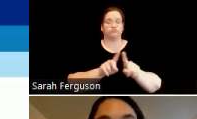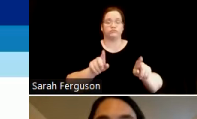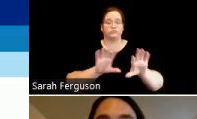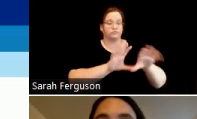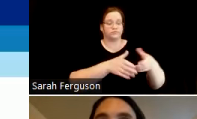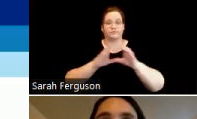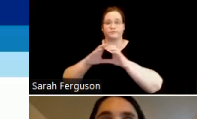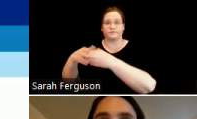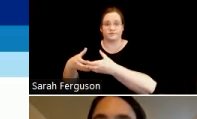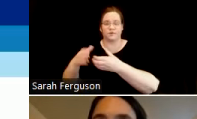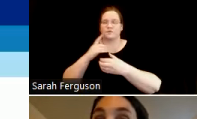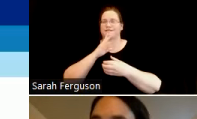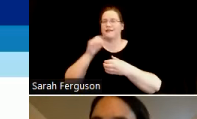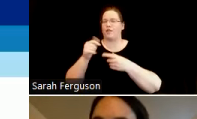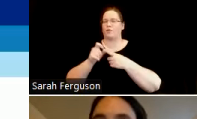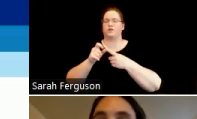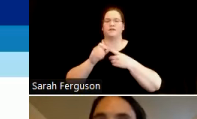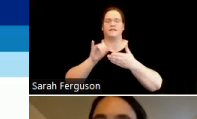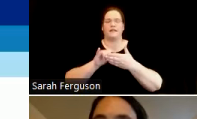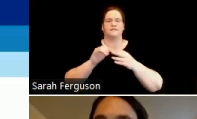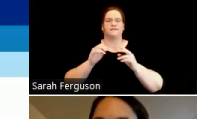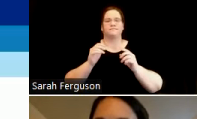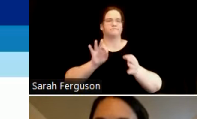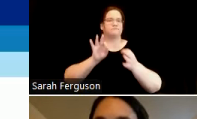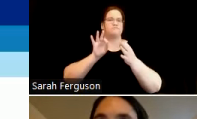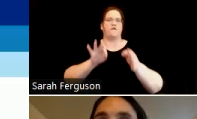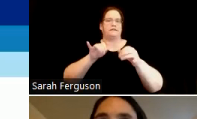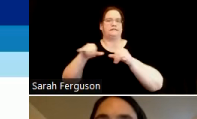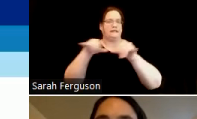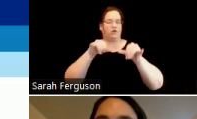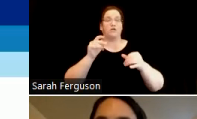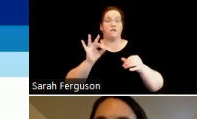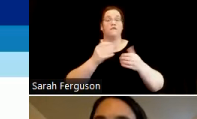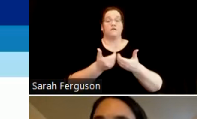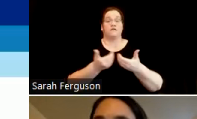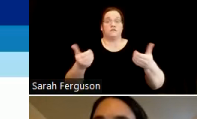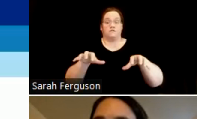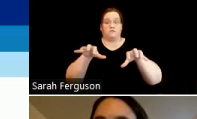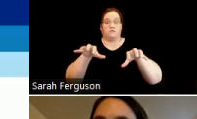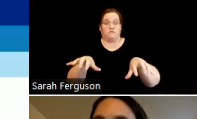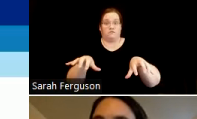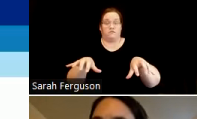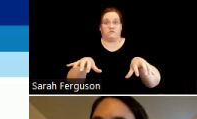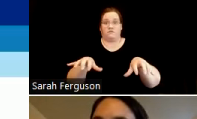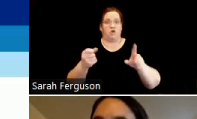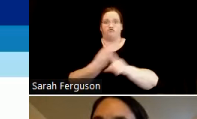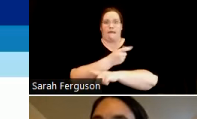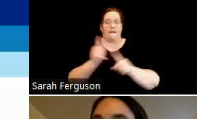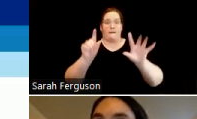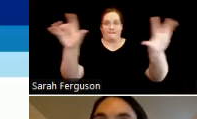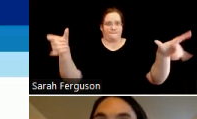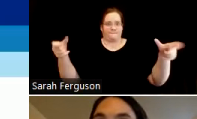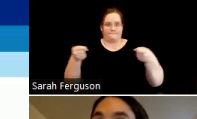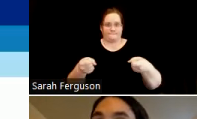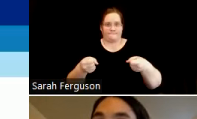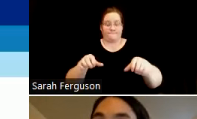spacing on the word, but that's like the gold standard of trials, that we can see that the vaccines are